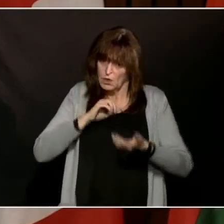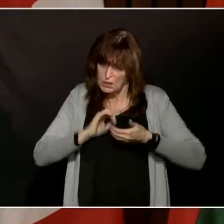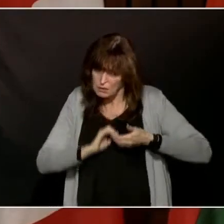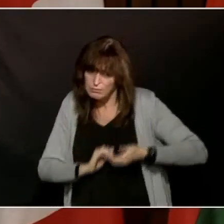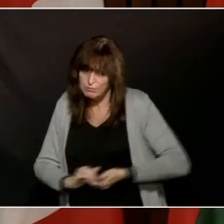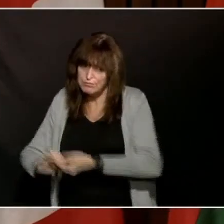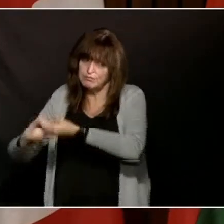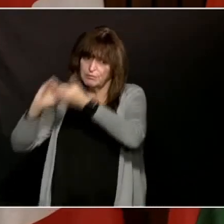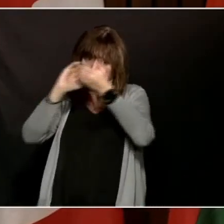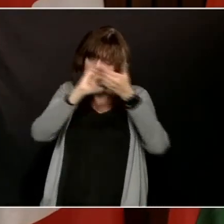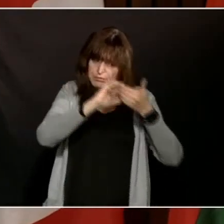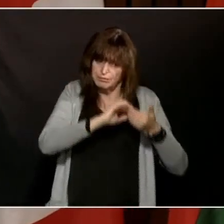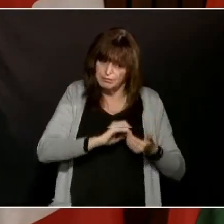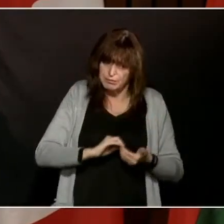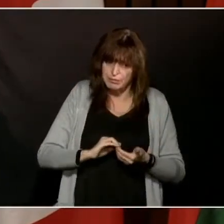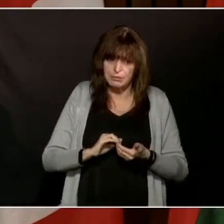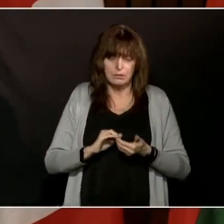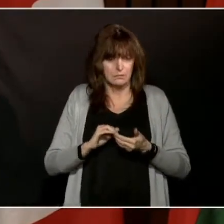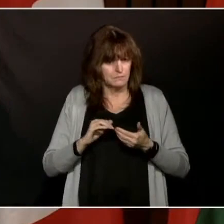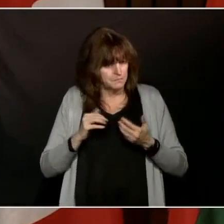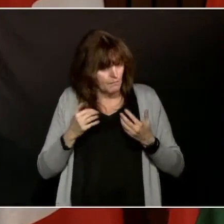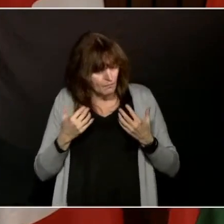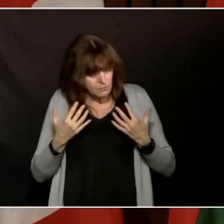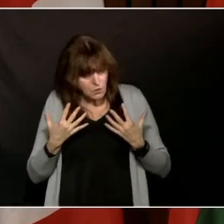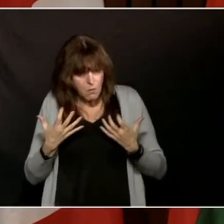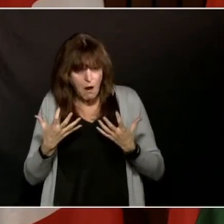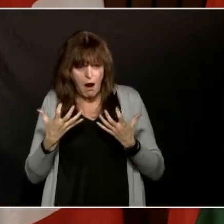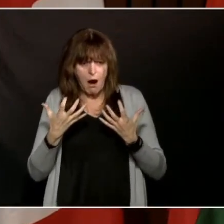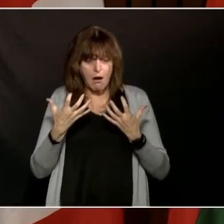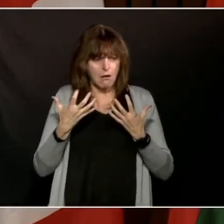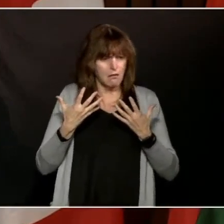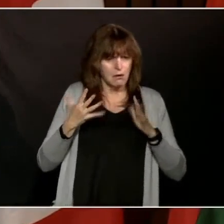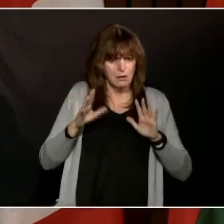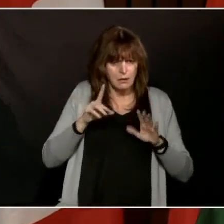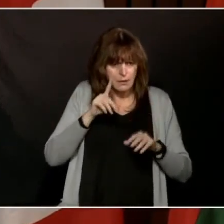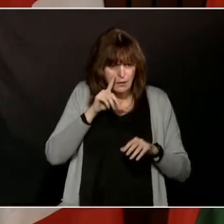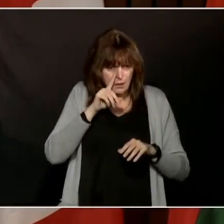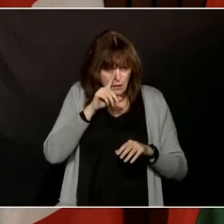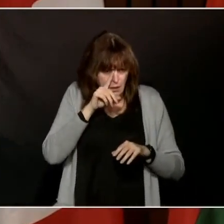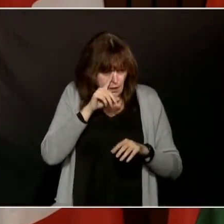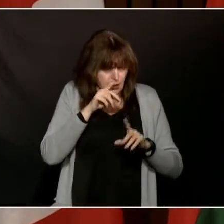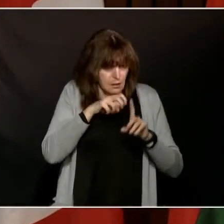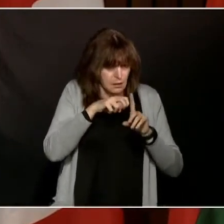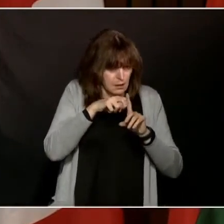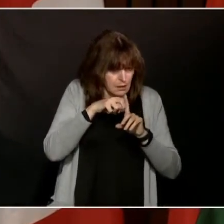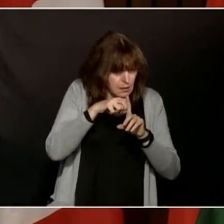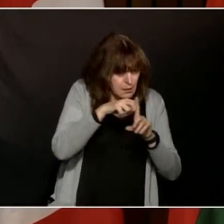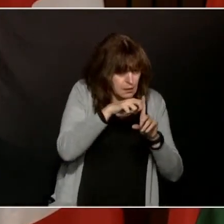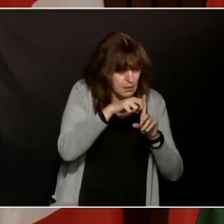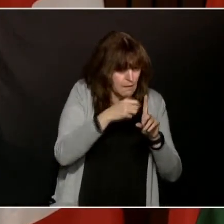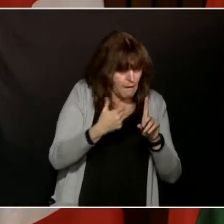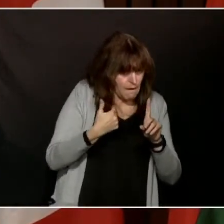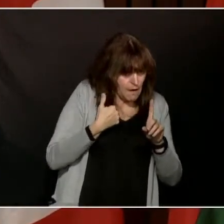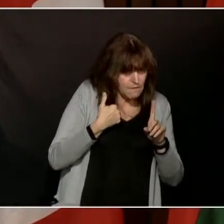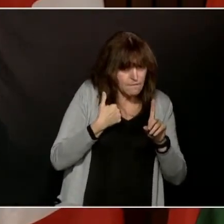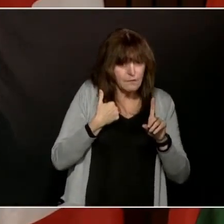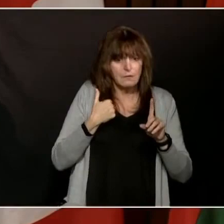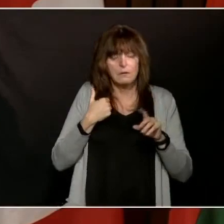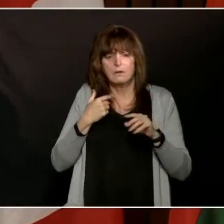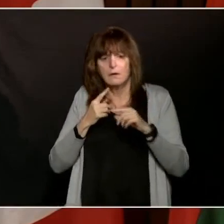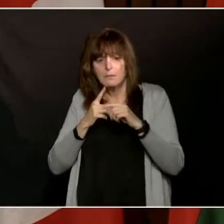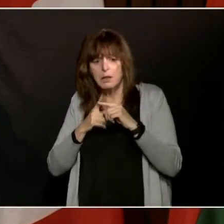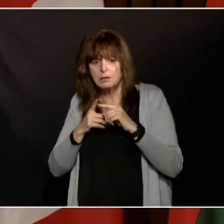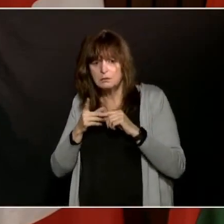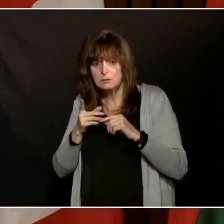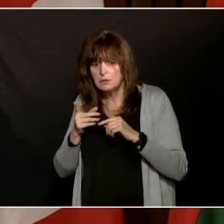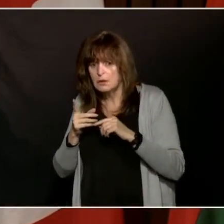sequence our samples that do not have this mutation, so that we have a concurrent strategy for looking for emerging